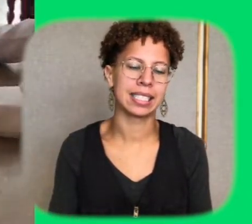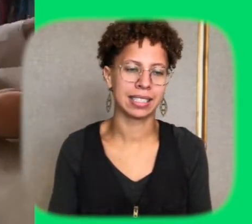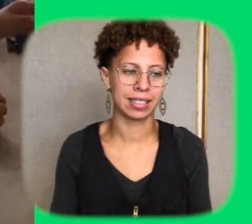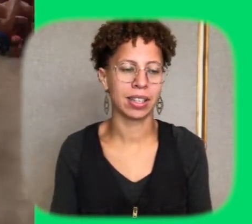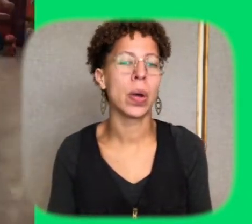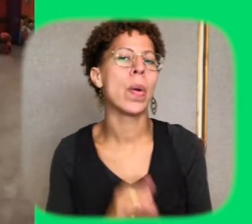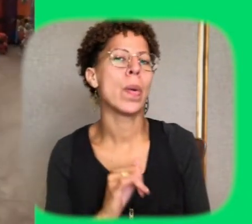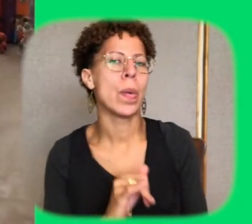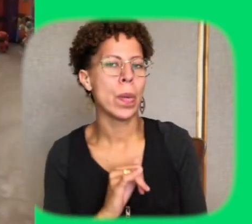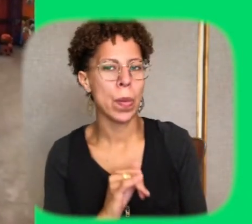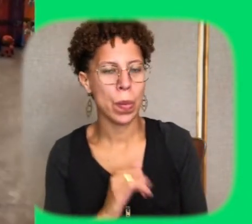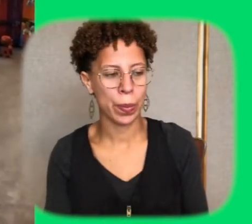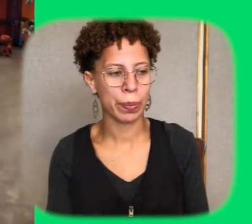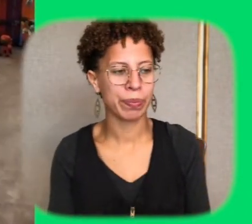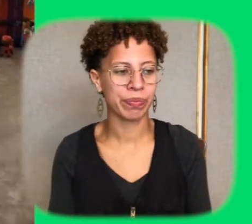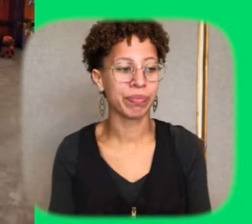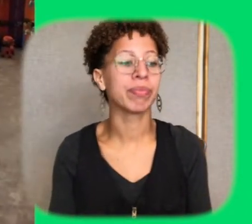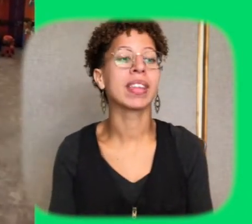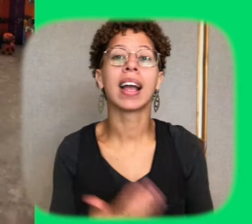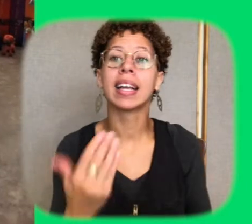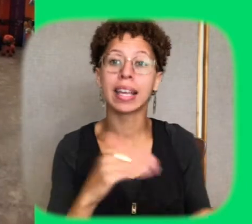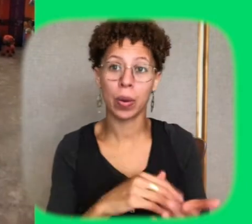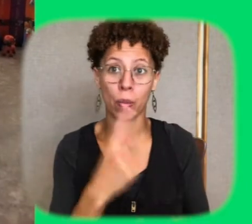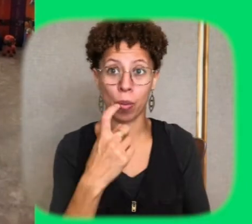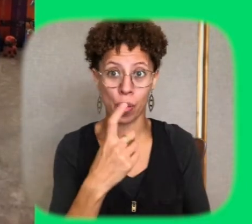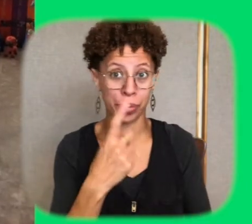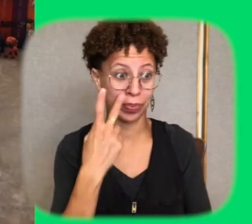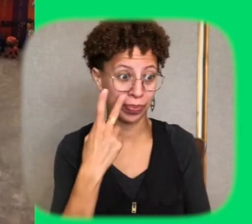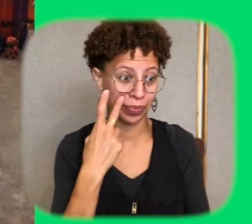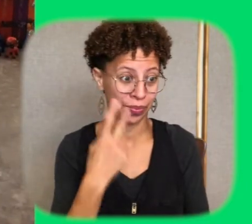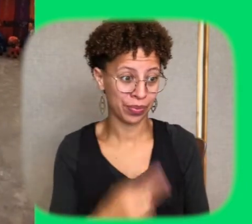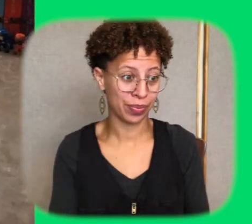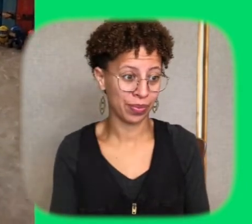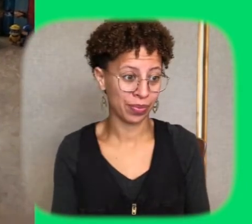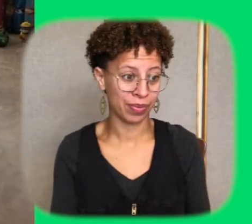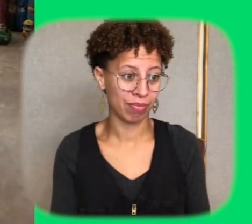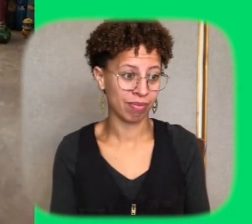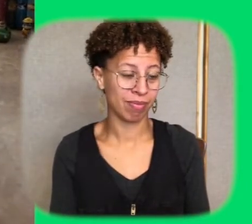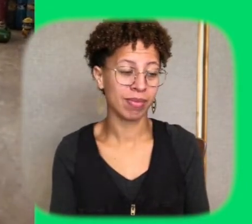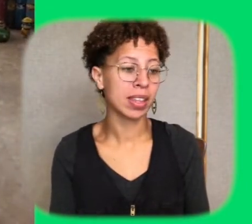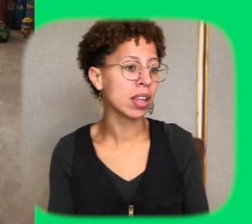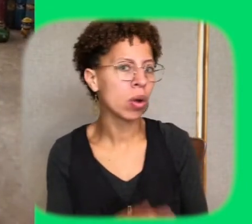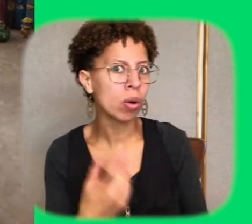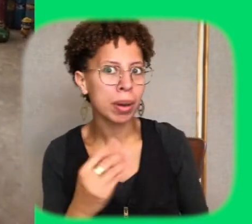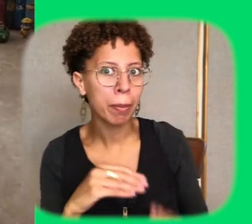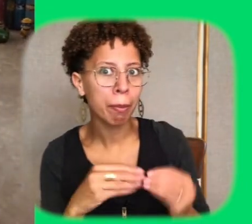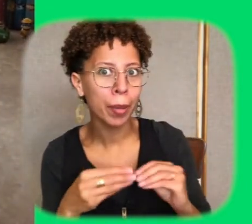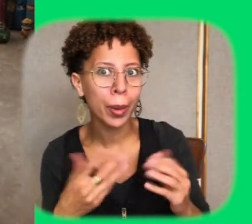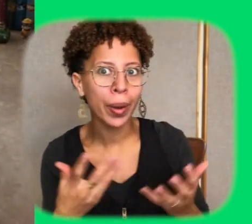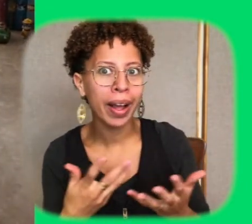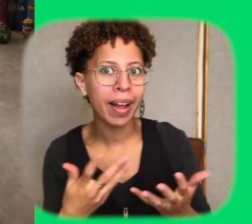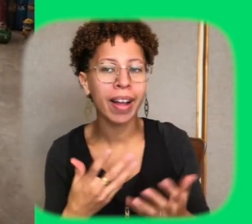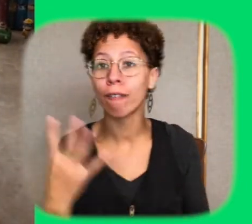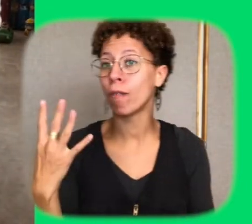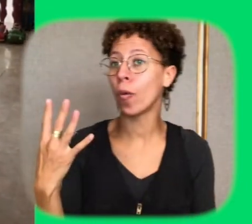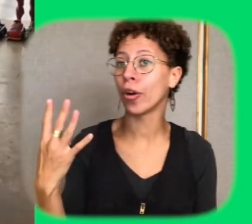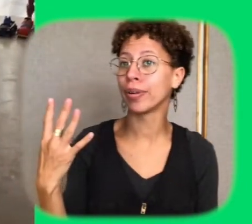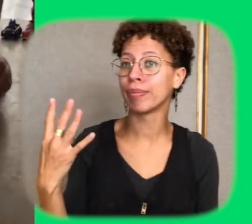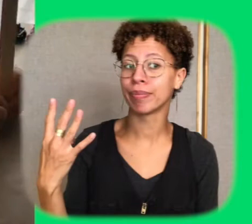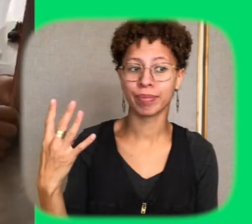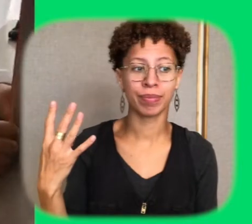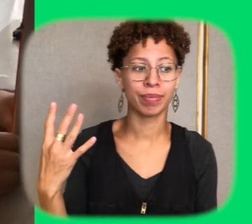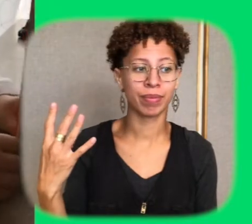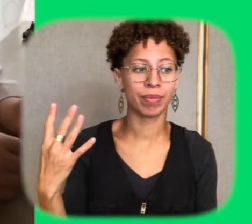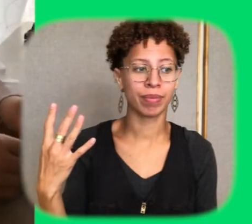Okay, go for it. One more time. Ooh, what did you get? I got a 4. I think in the middle of 4 and 5.